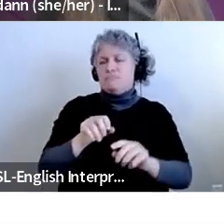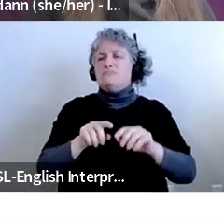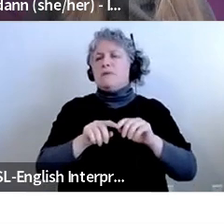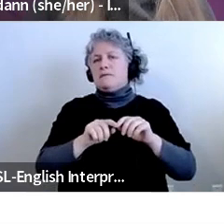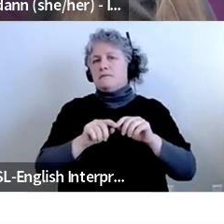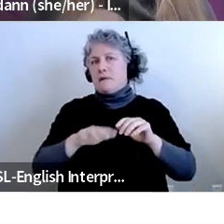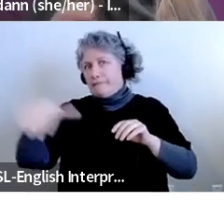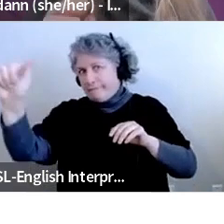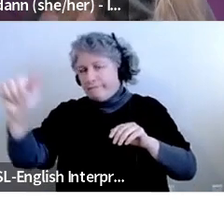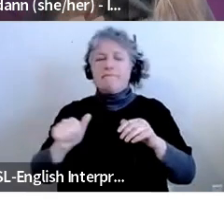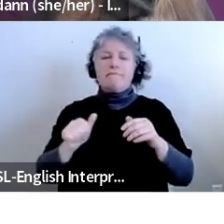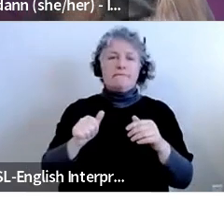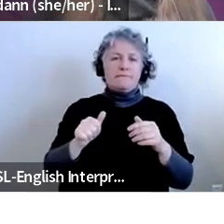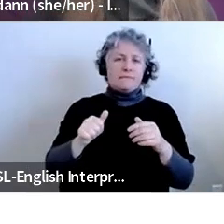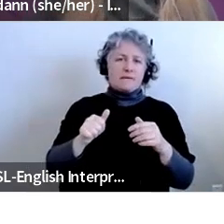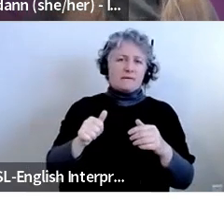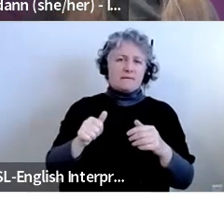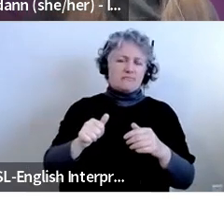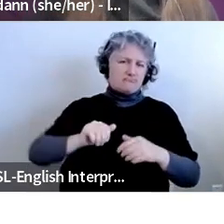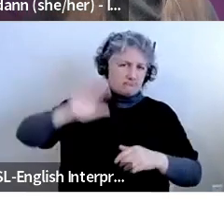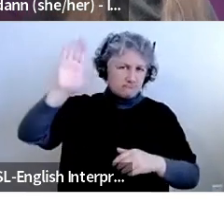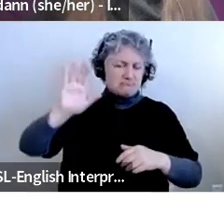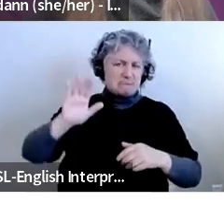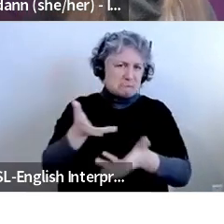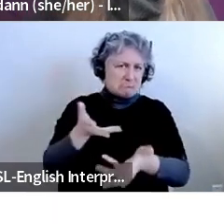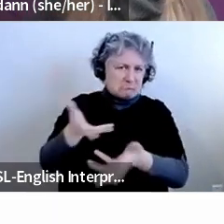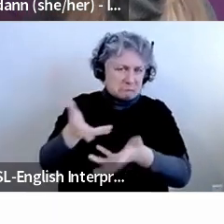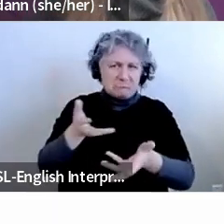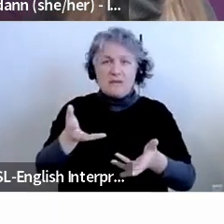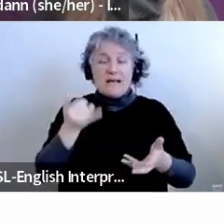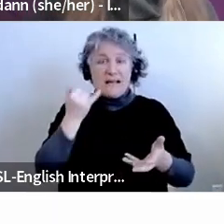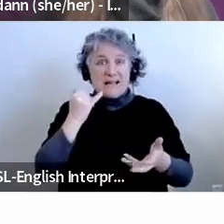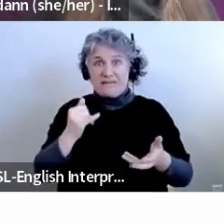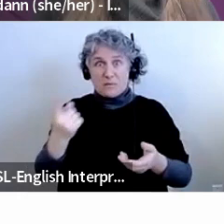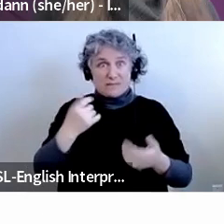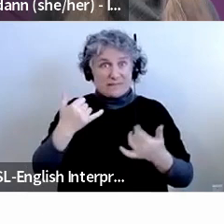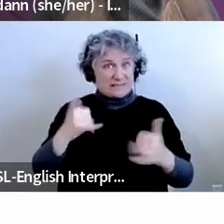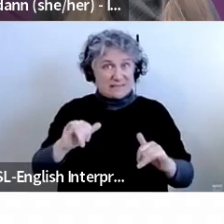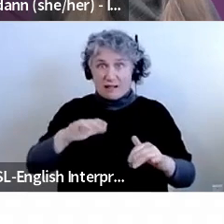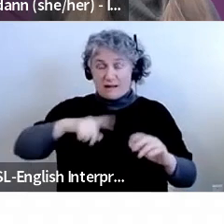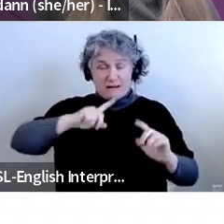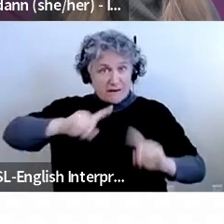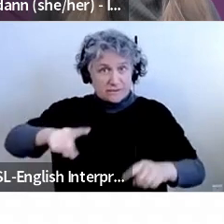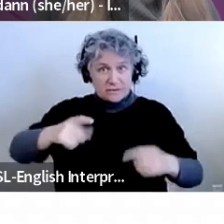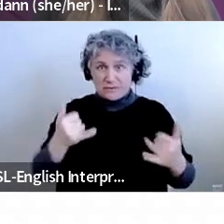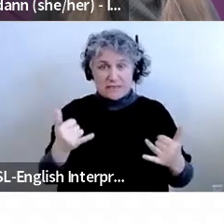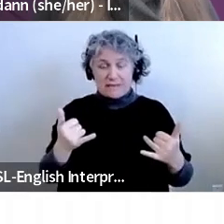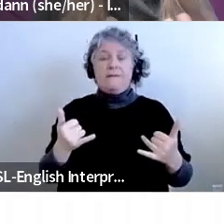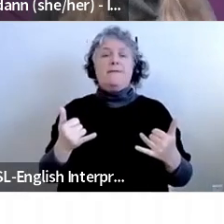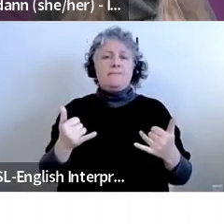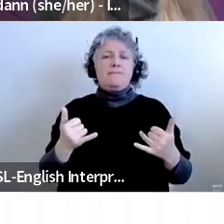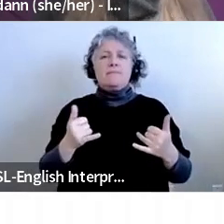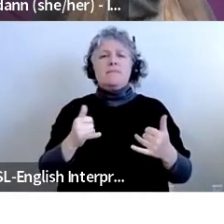time for Q&A. If your question doesn't get answered by the end of today's call, there'll be a link to my email in the chat box,